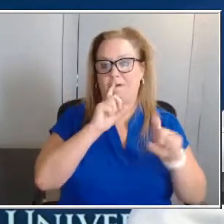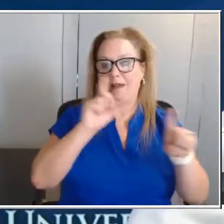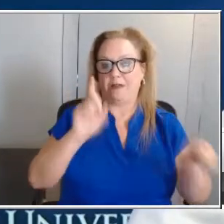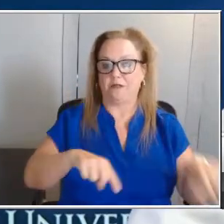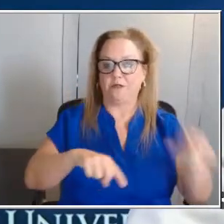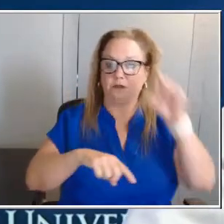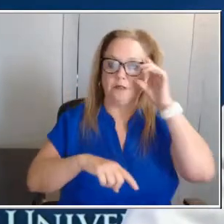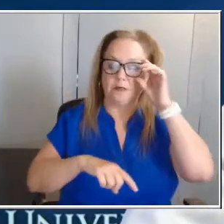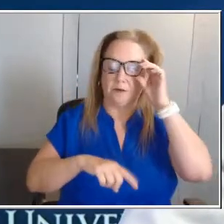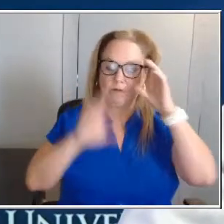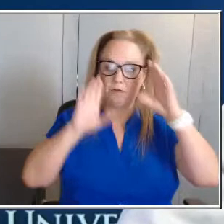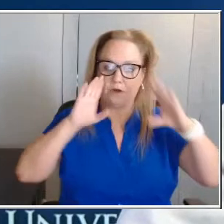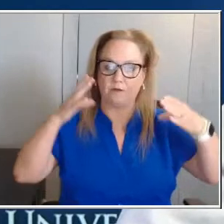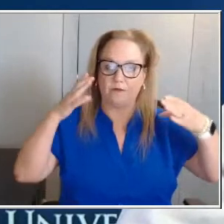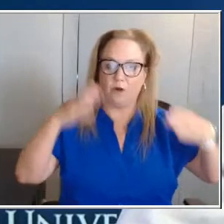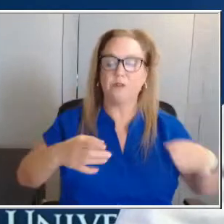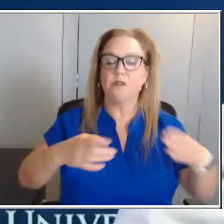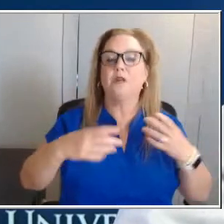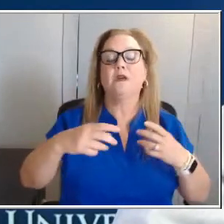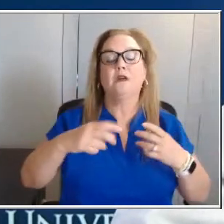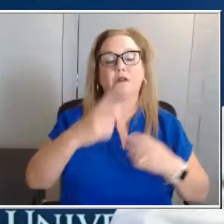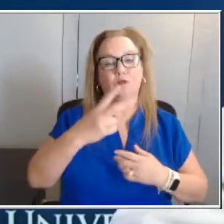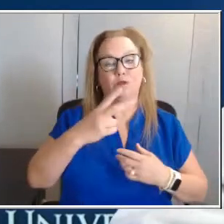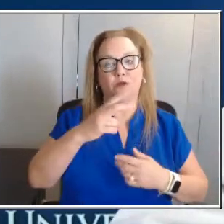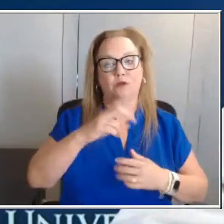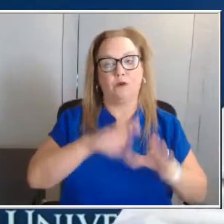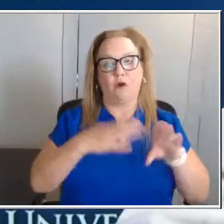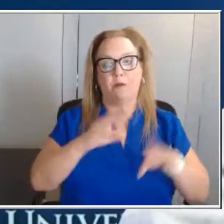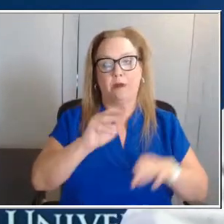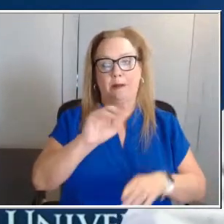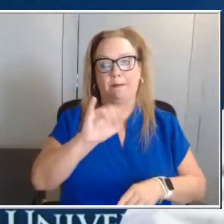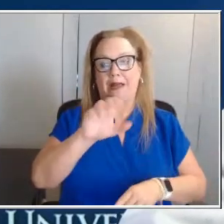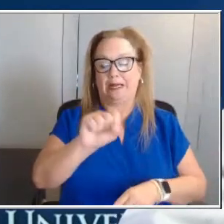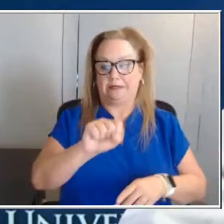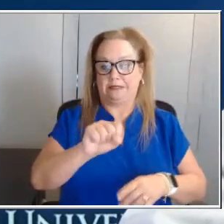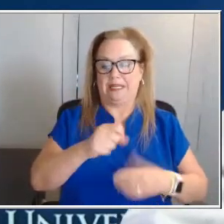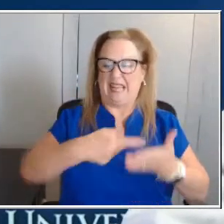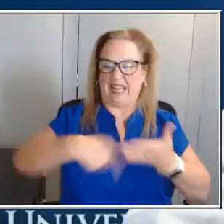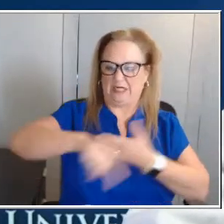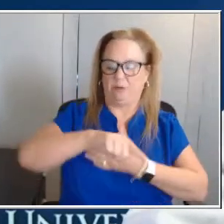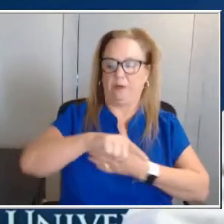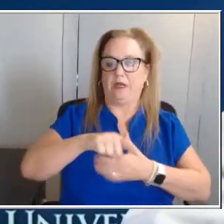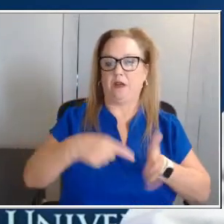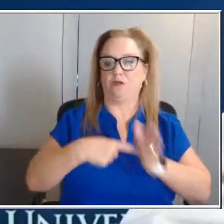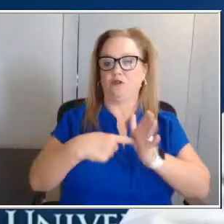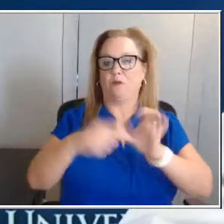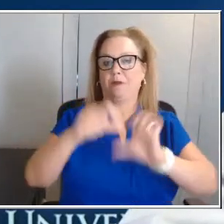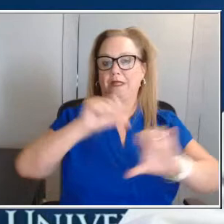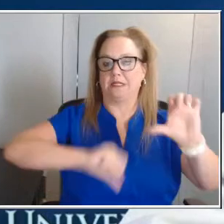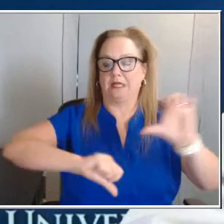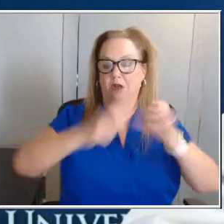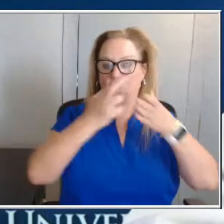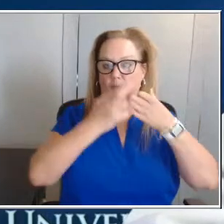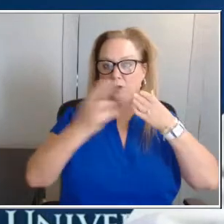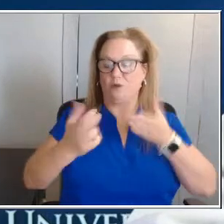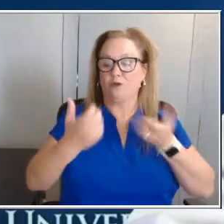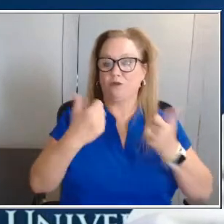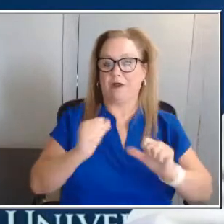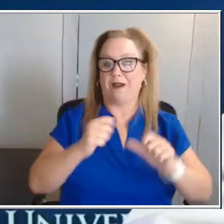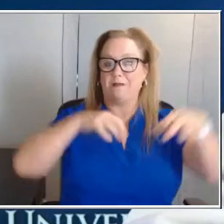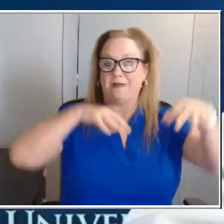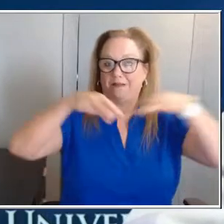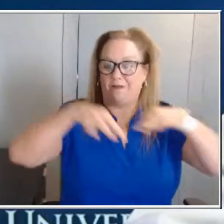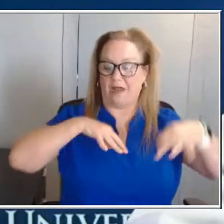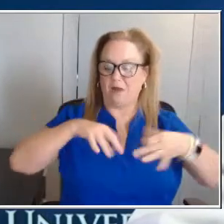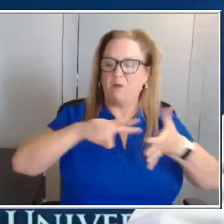devote the next 2 Open Mics programs to long COVID. Next week on Show Me the Science, we'll hear from researchers who are trying to help define what long